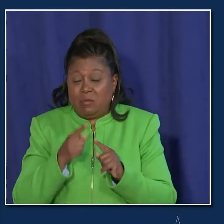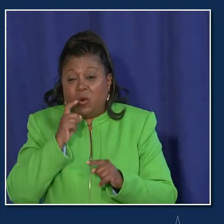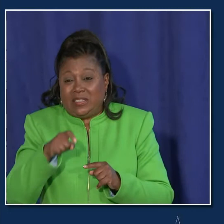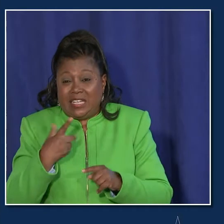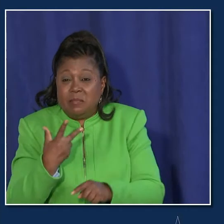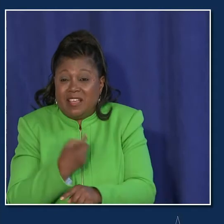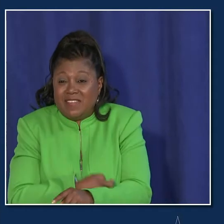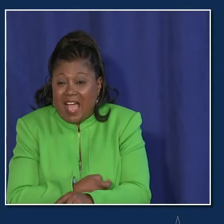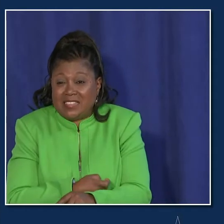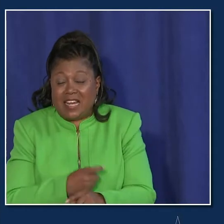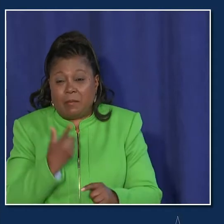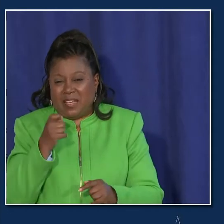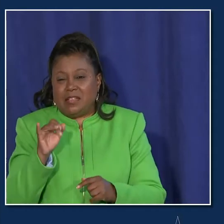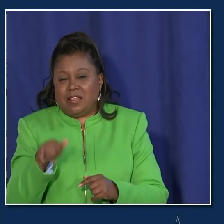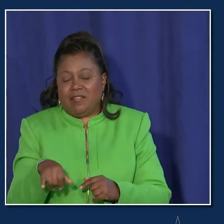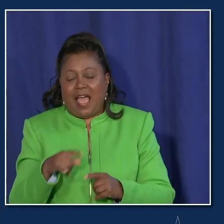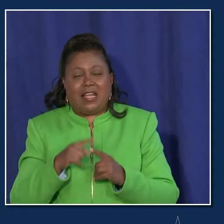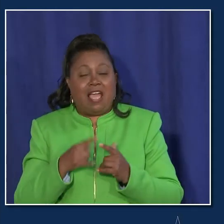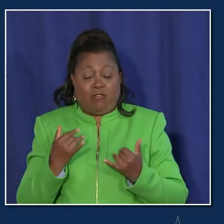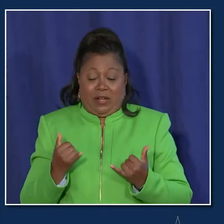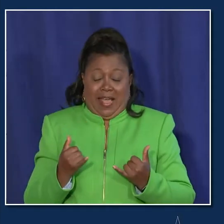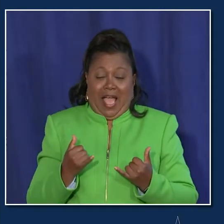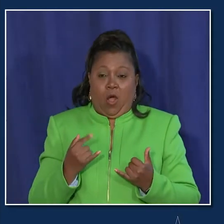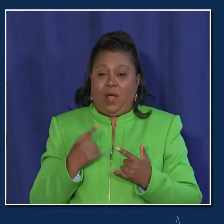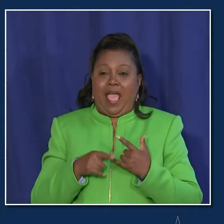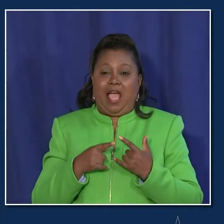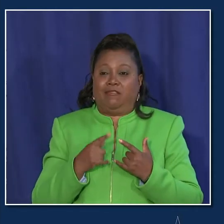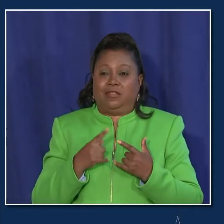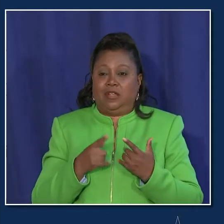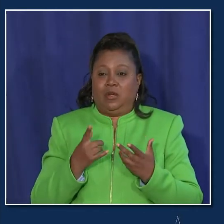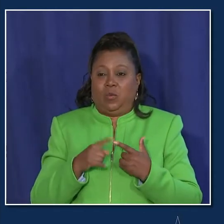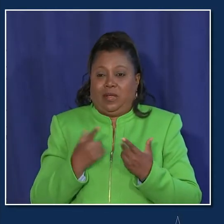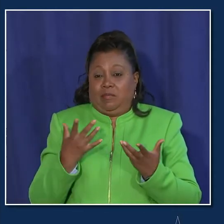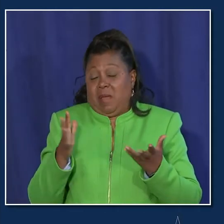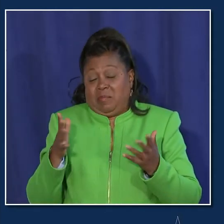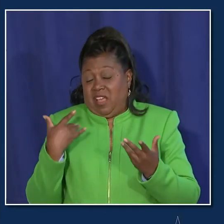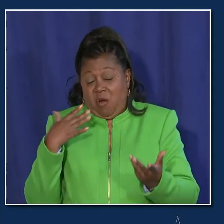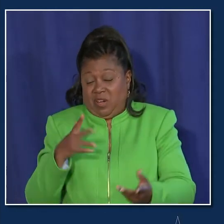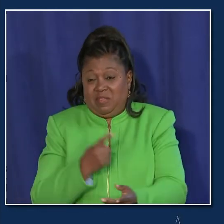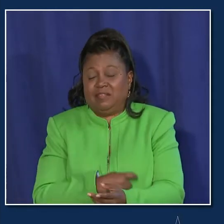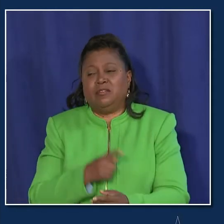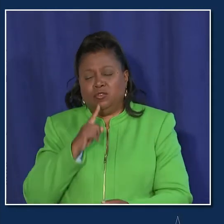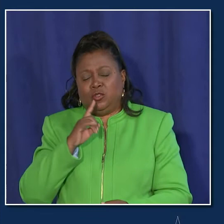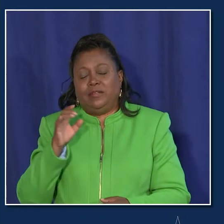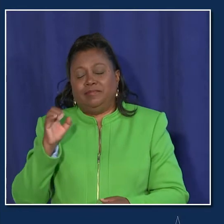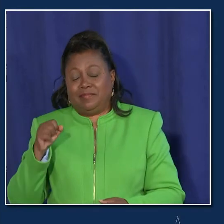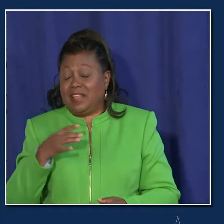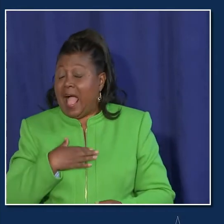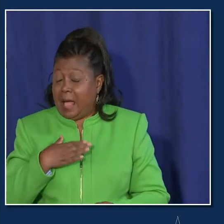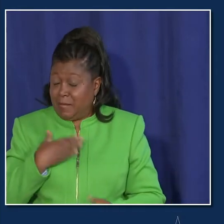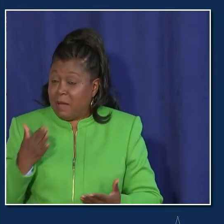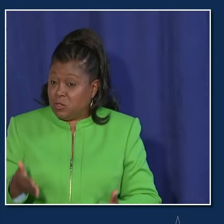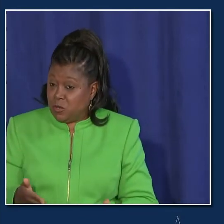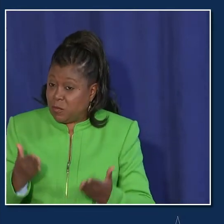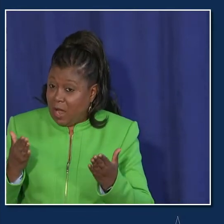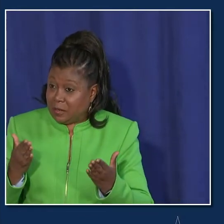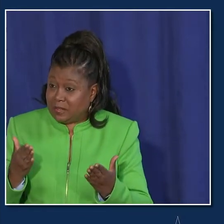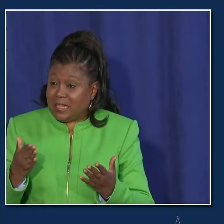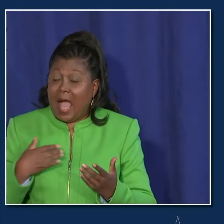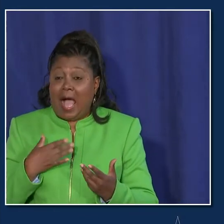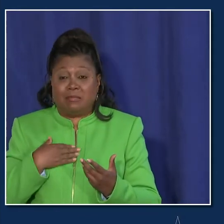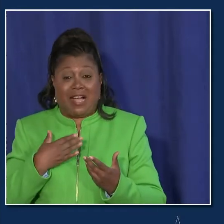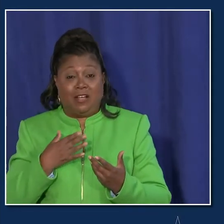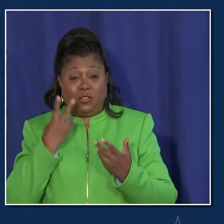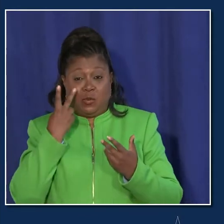to be vaccinated because of that. And went for an hour, every door they knocked had already been vaccinated. Okay, sure. So I'm glad you went out with the canvassers. I